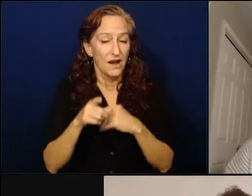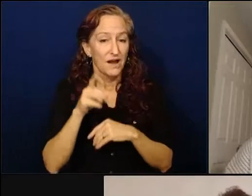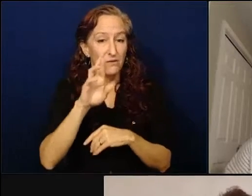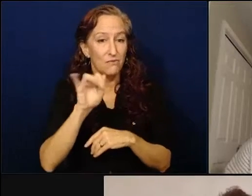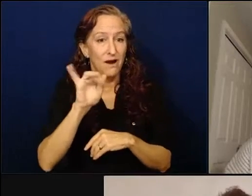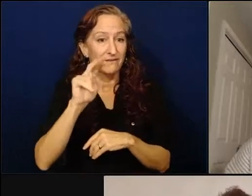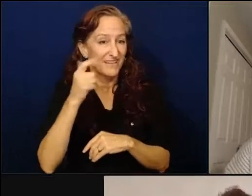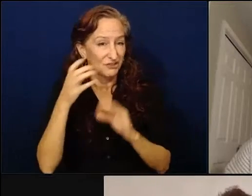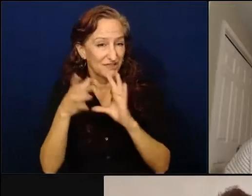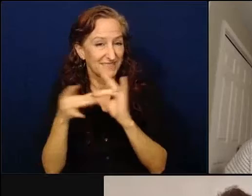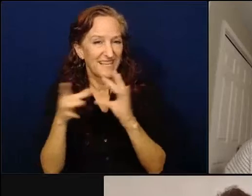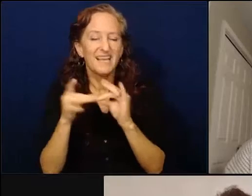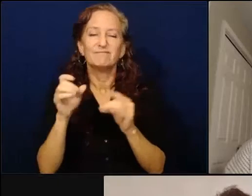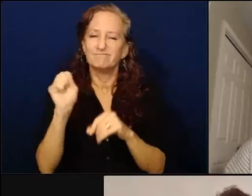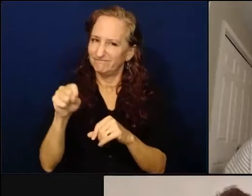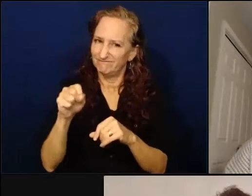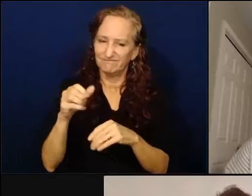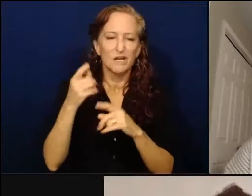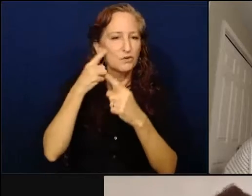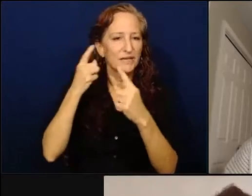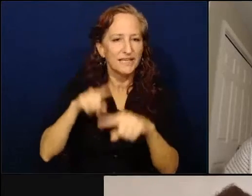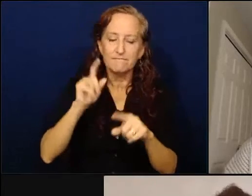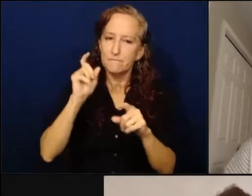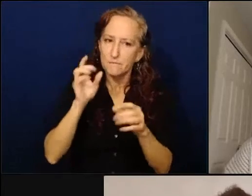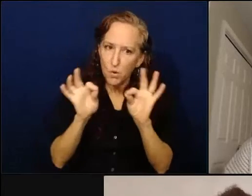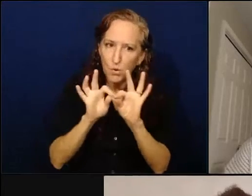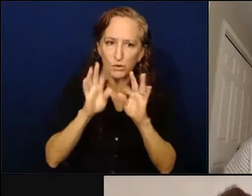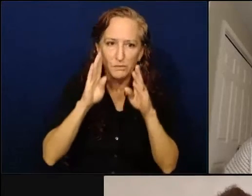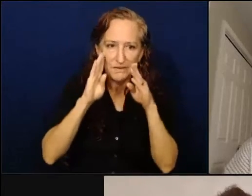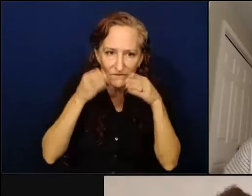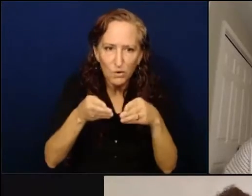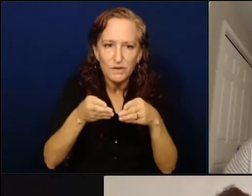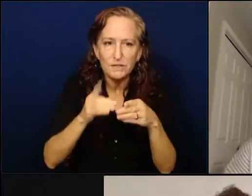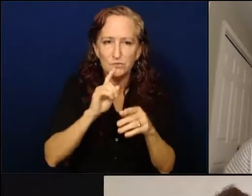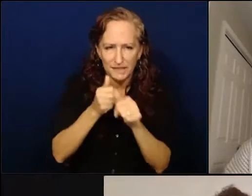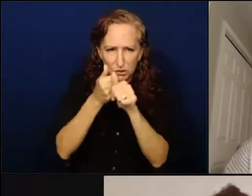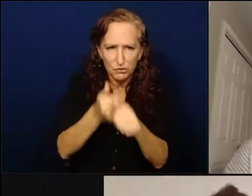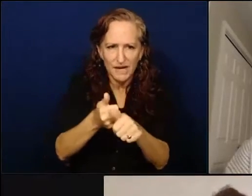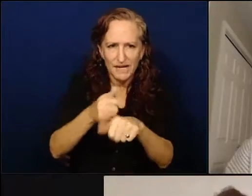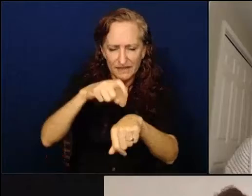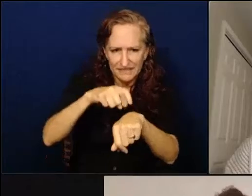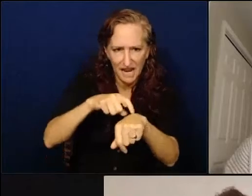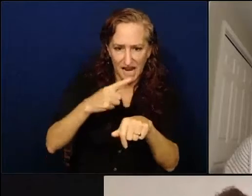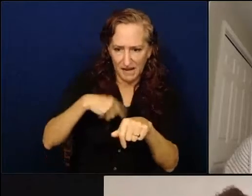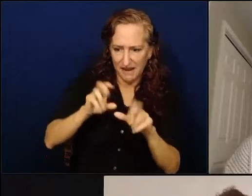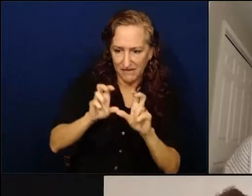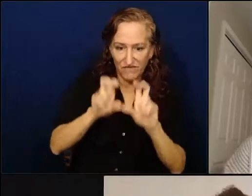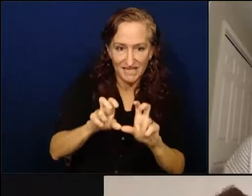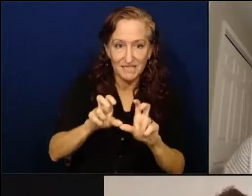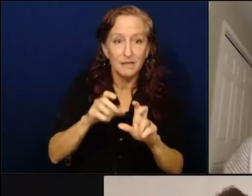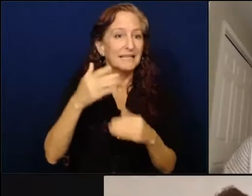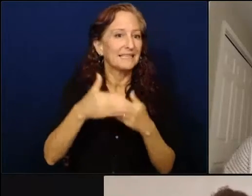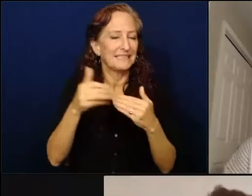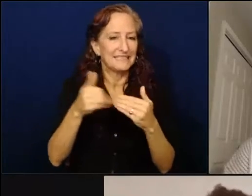far more focused and really tracking the return on your time invested, because there's so many things that you